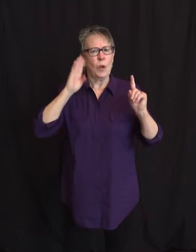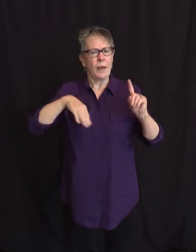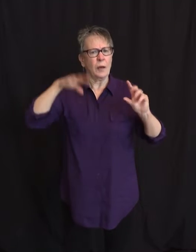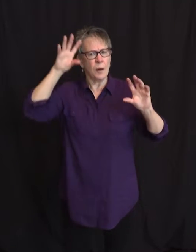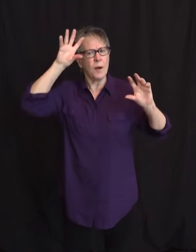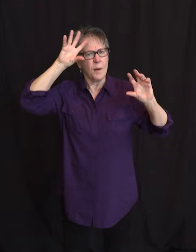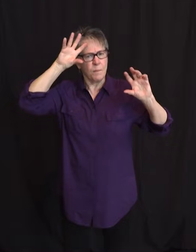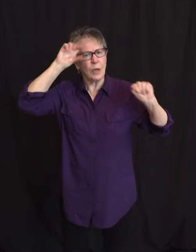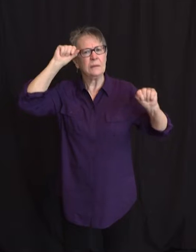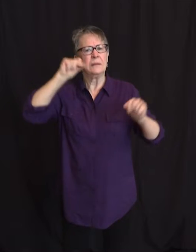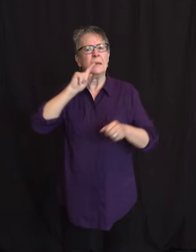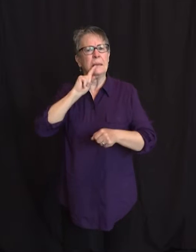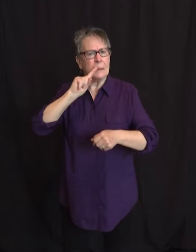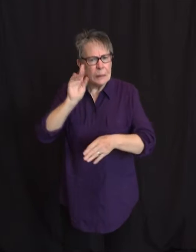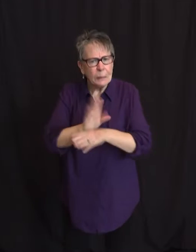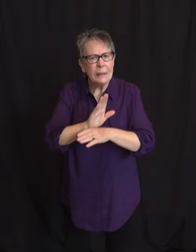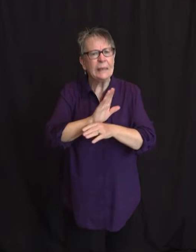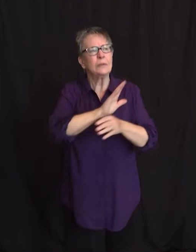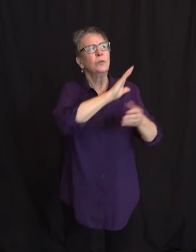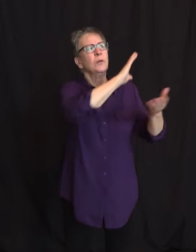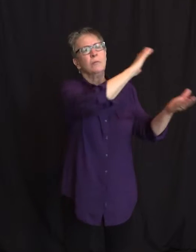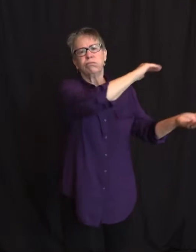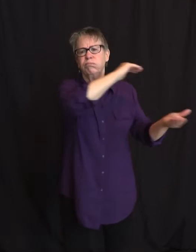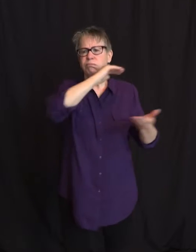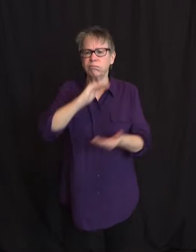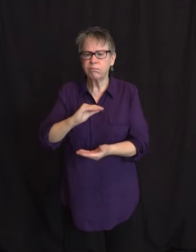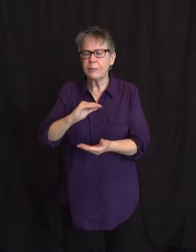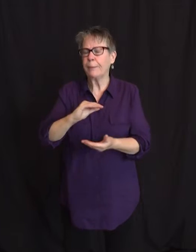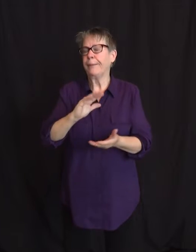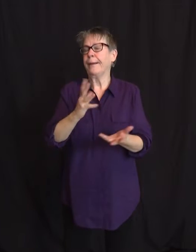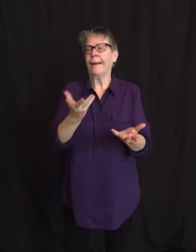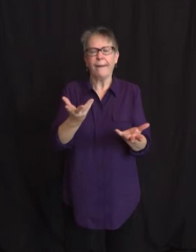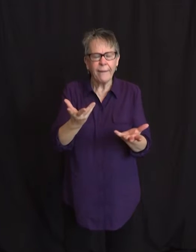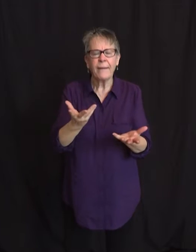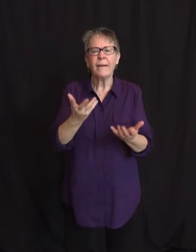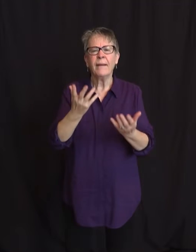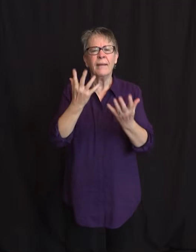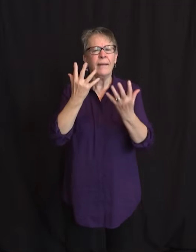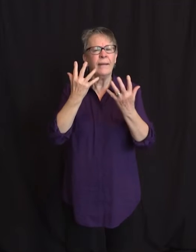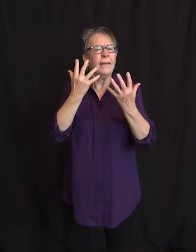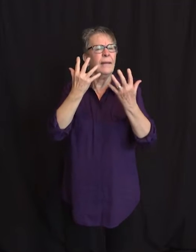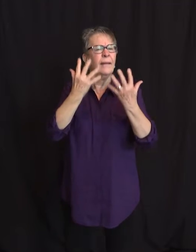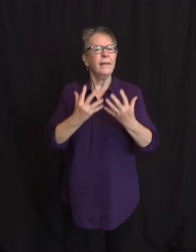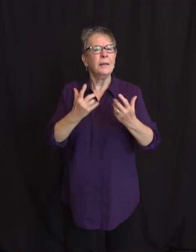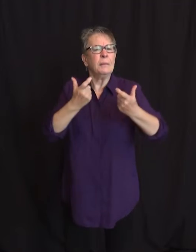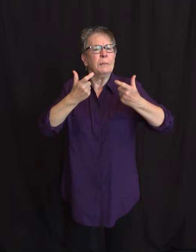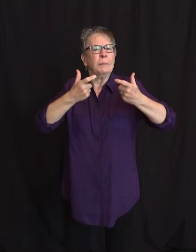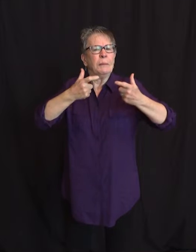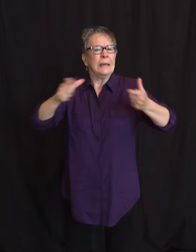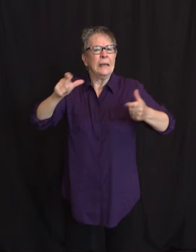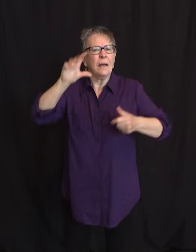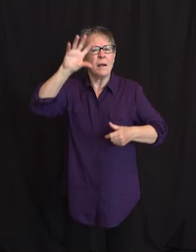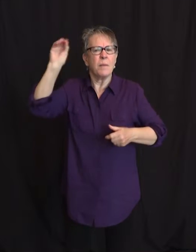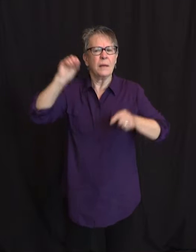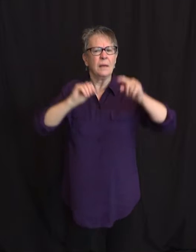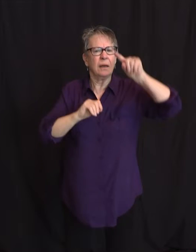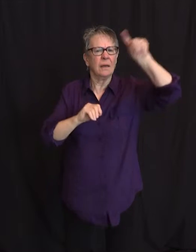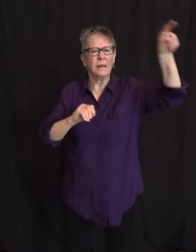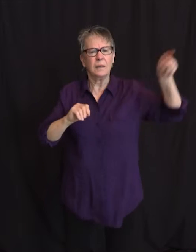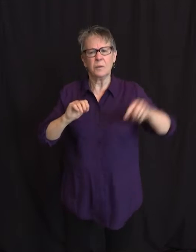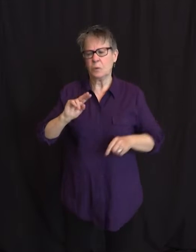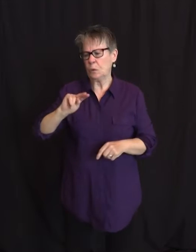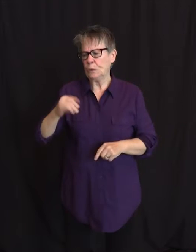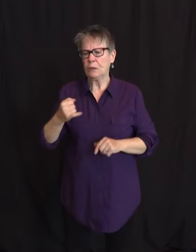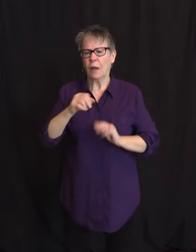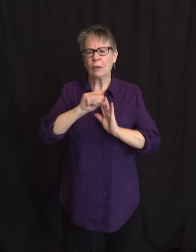case. Unfortunately, it has not been the case, because the state of New Jersey and all other states have received guidance telling them,